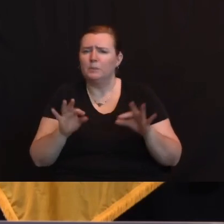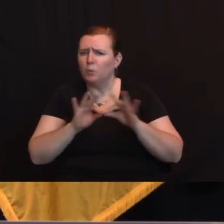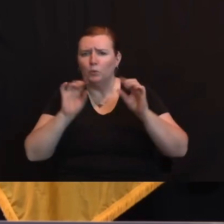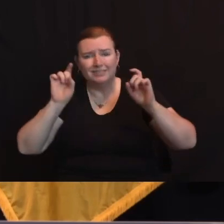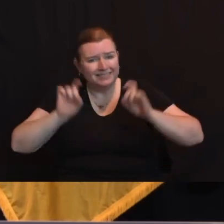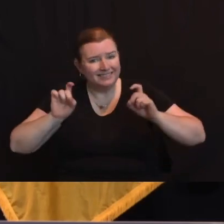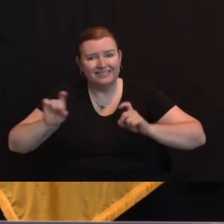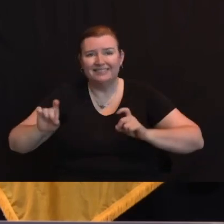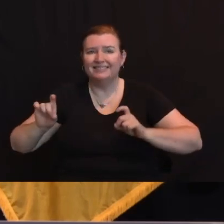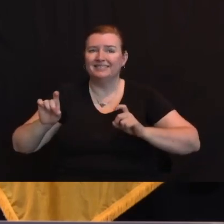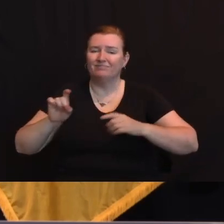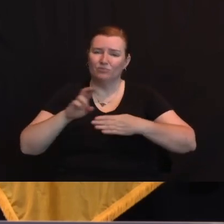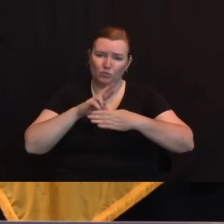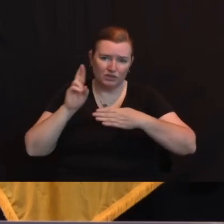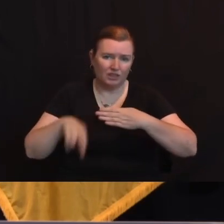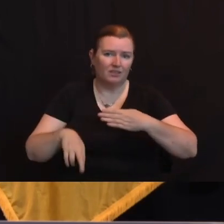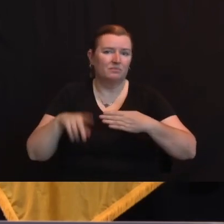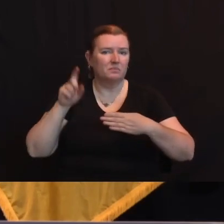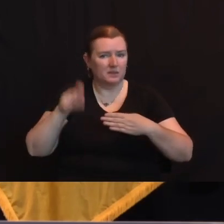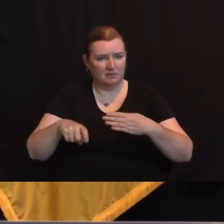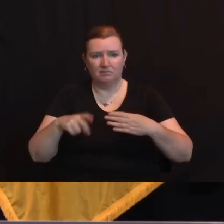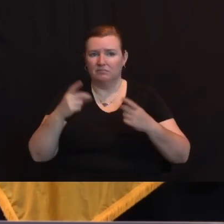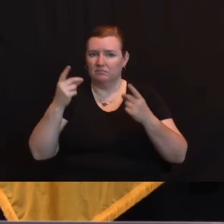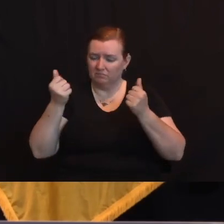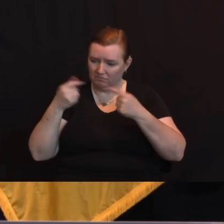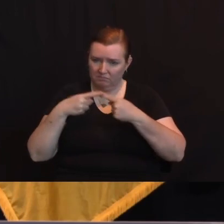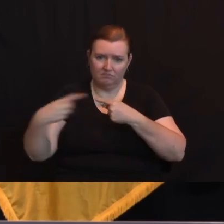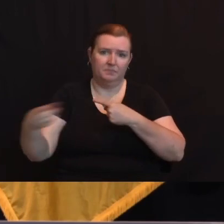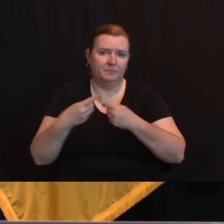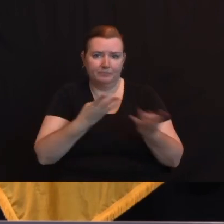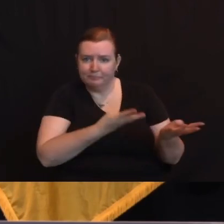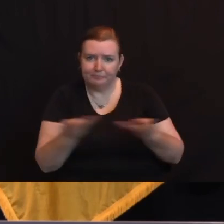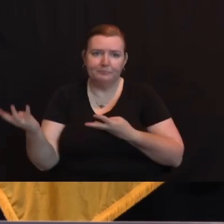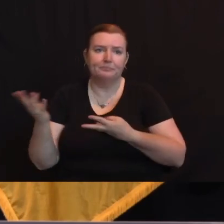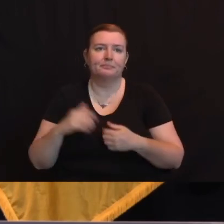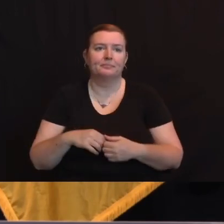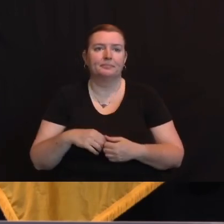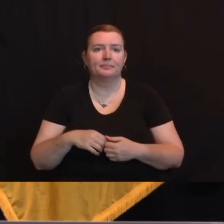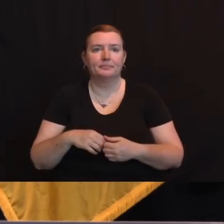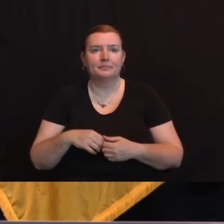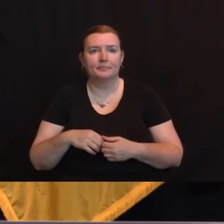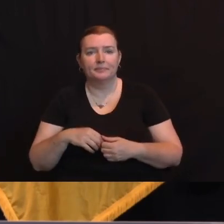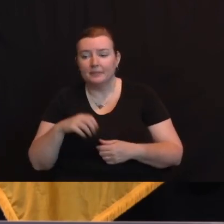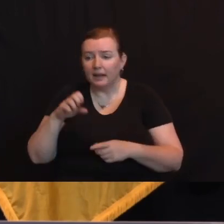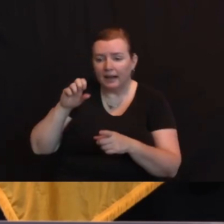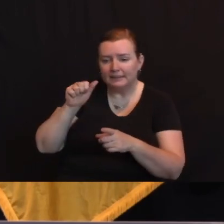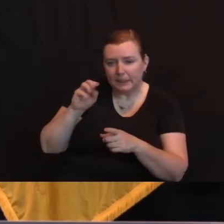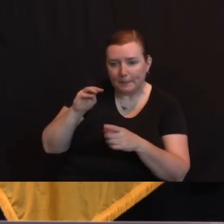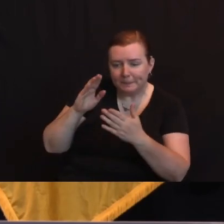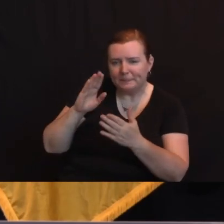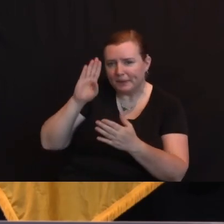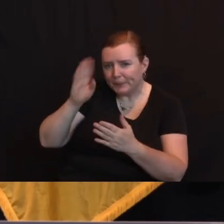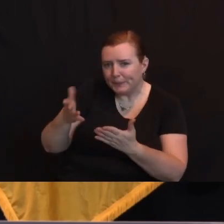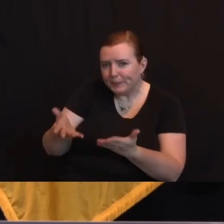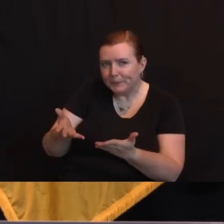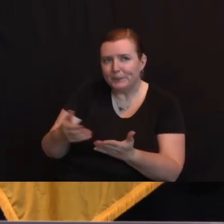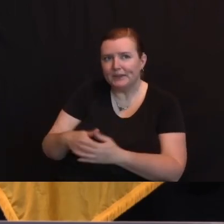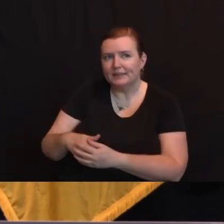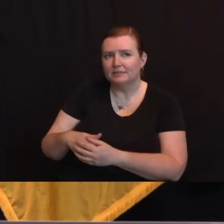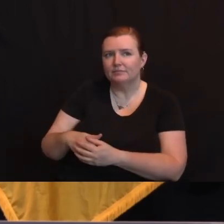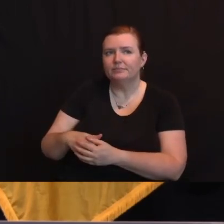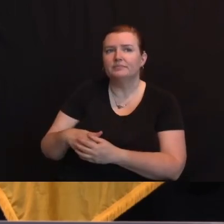matters. Thank you. Sam, is that you? I can't see. How are you? Yeah, how about you? Three and a half questions for me.